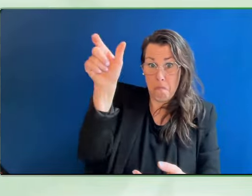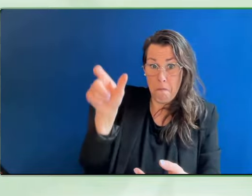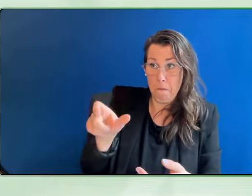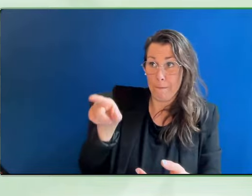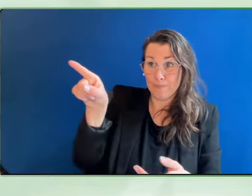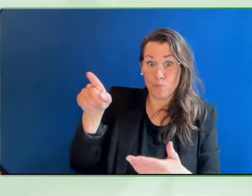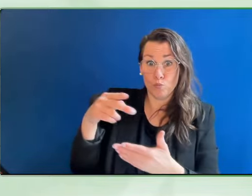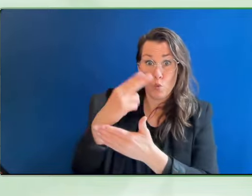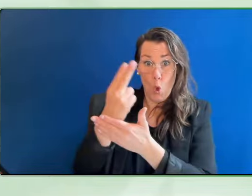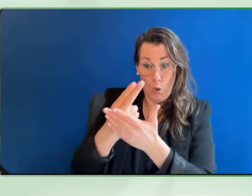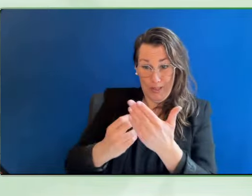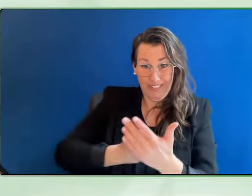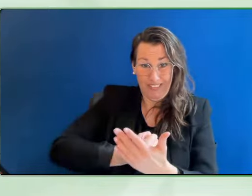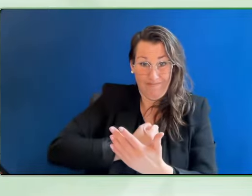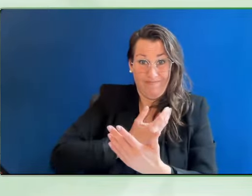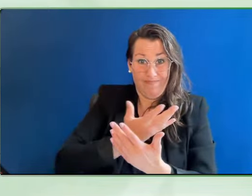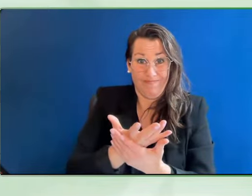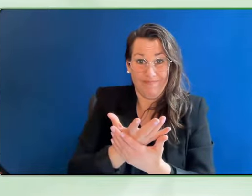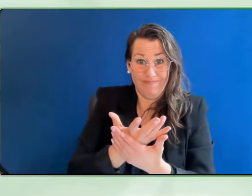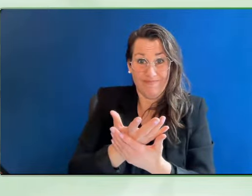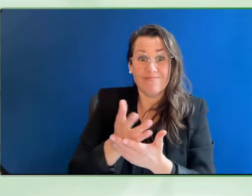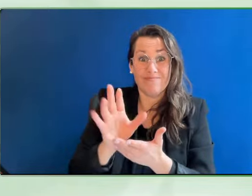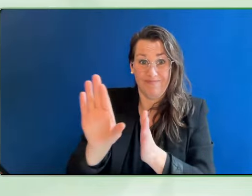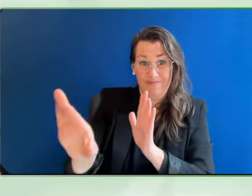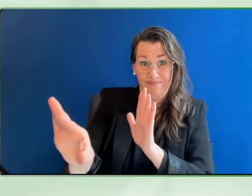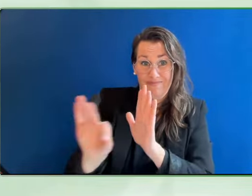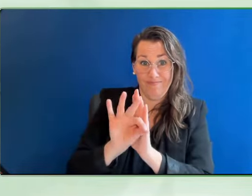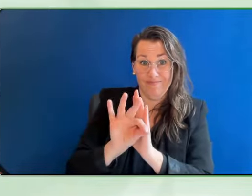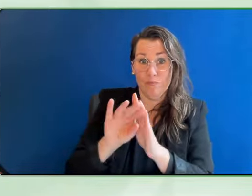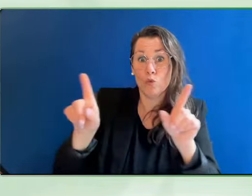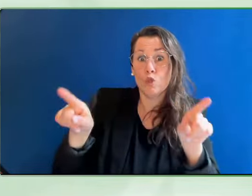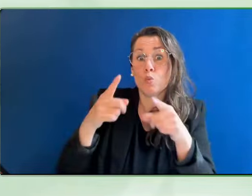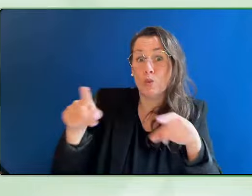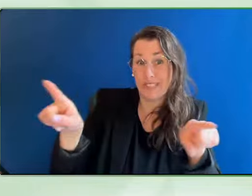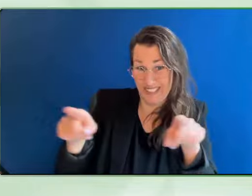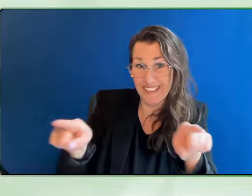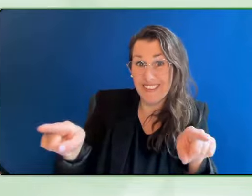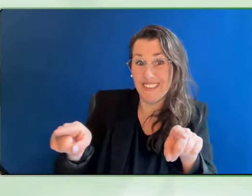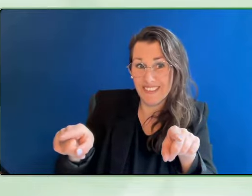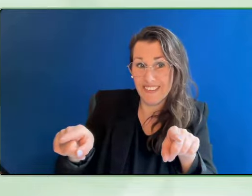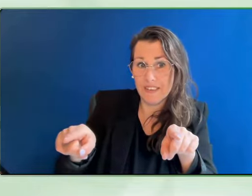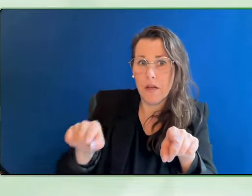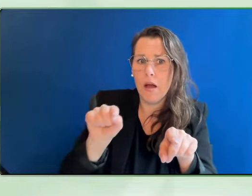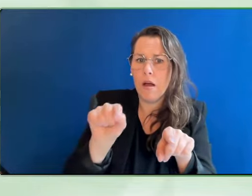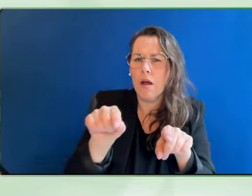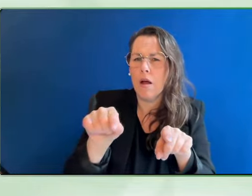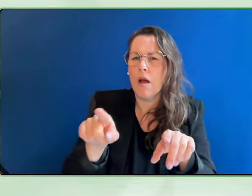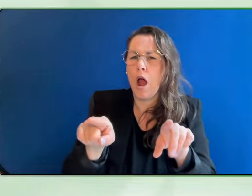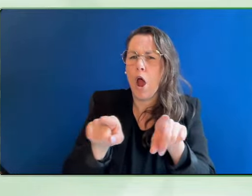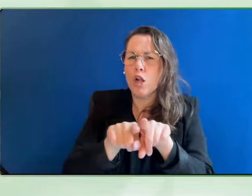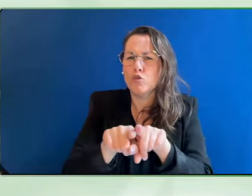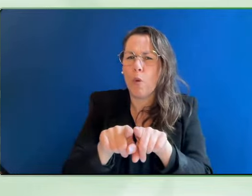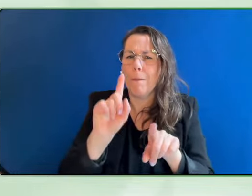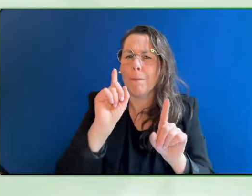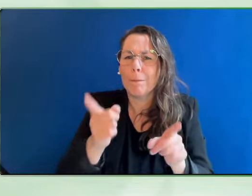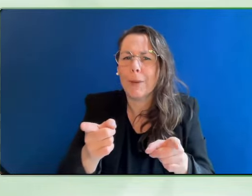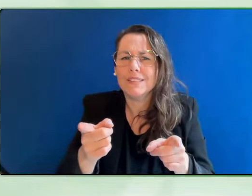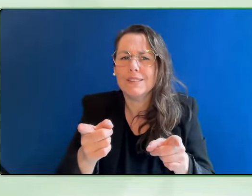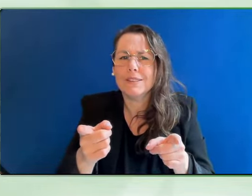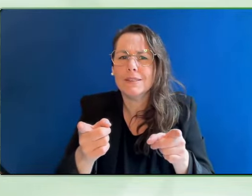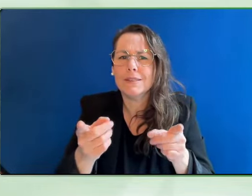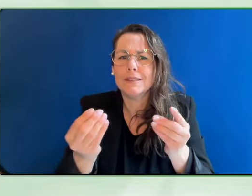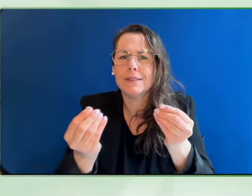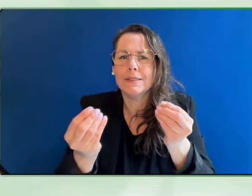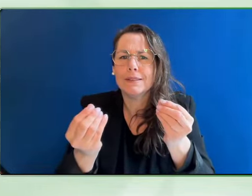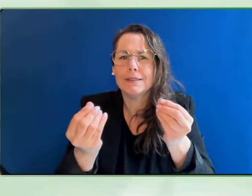think that even if somebody is not a professional artist, then doing visual arts or dealing with music,